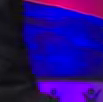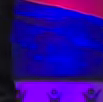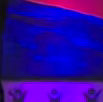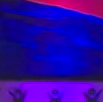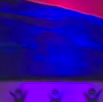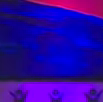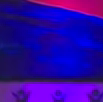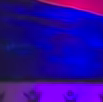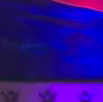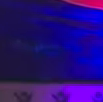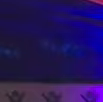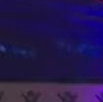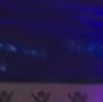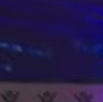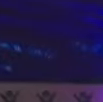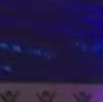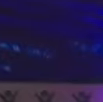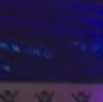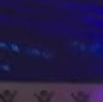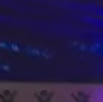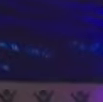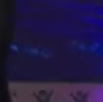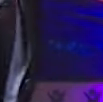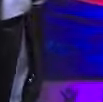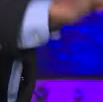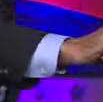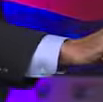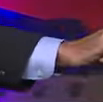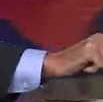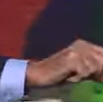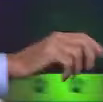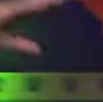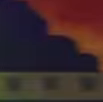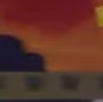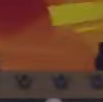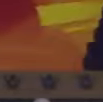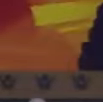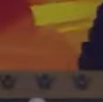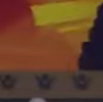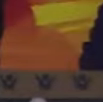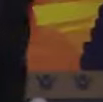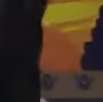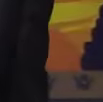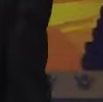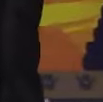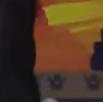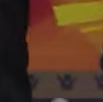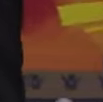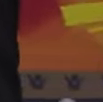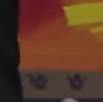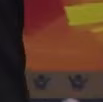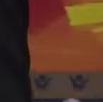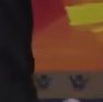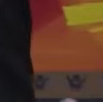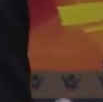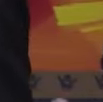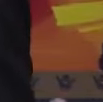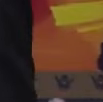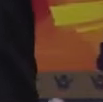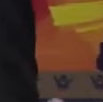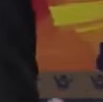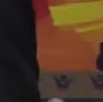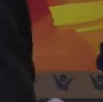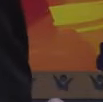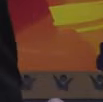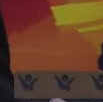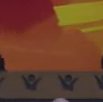food and wine. Once a year, Christians, and anybody in society, not only Christians, they commanded